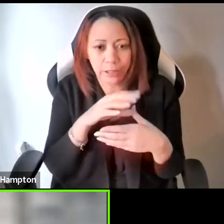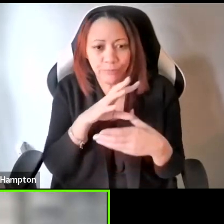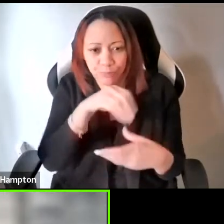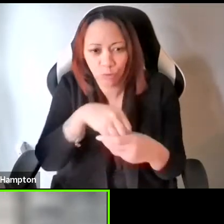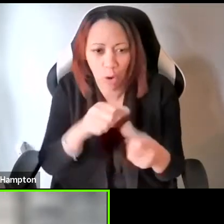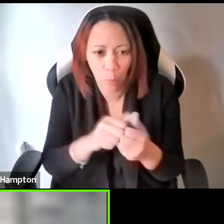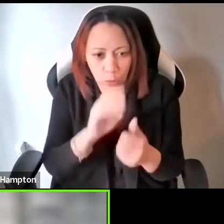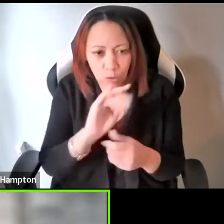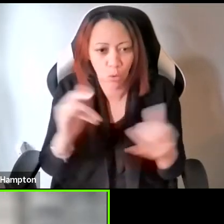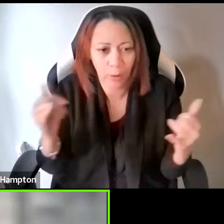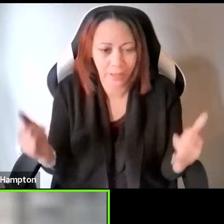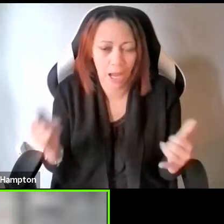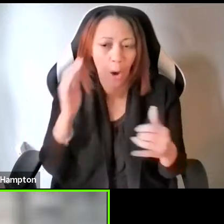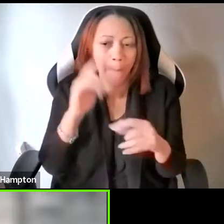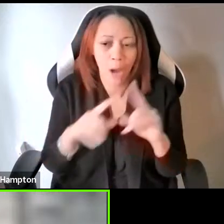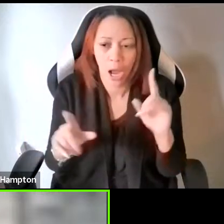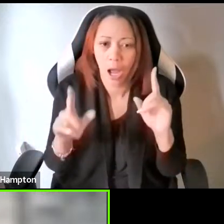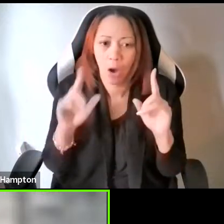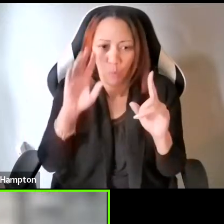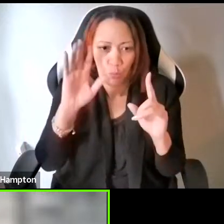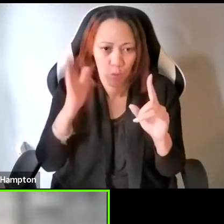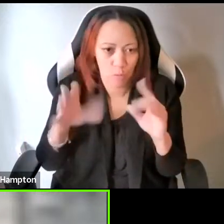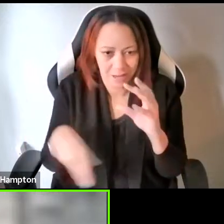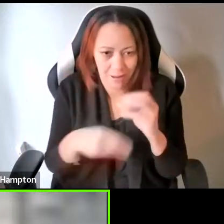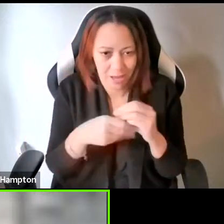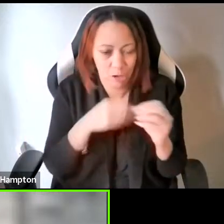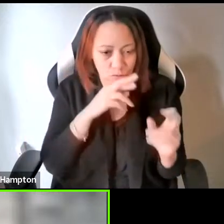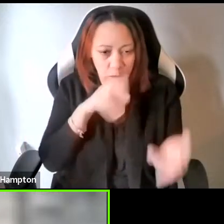there will be incorporated into the reports